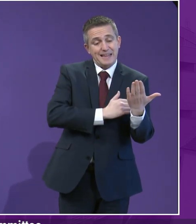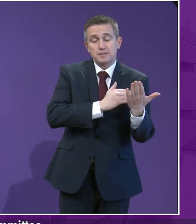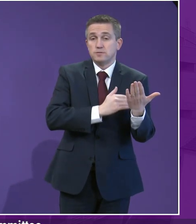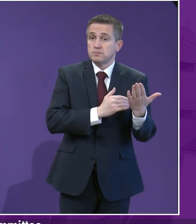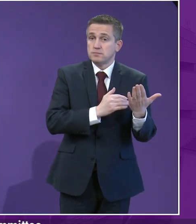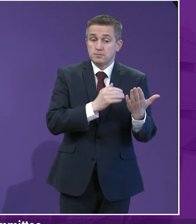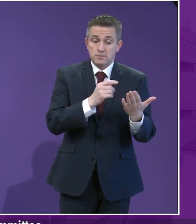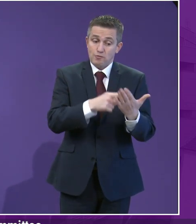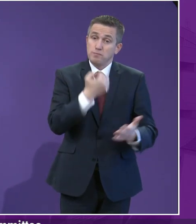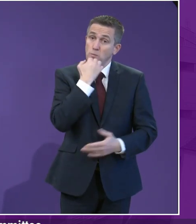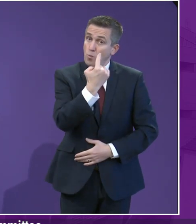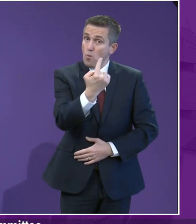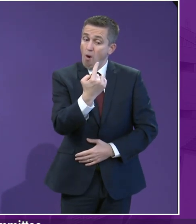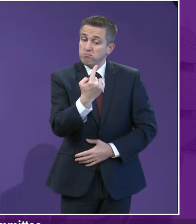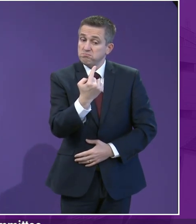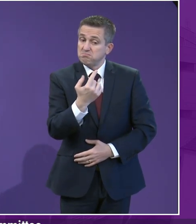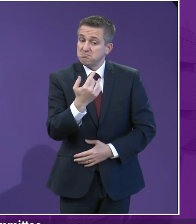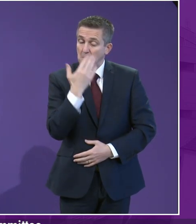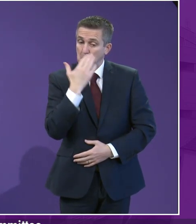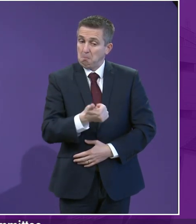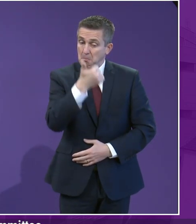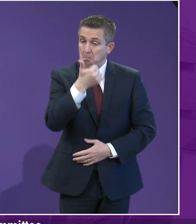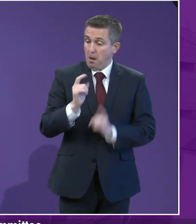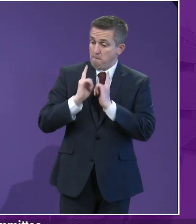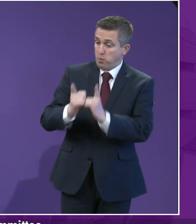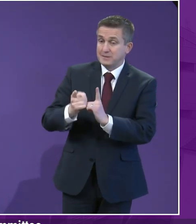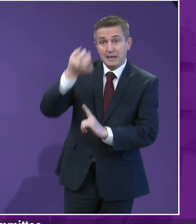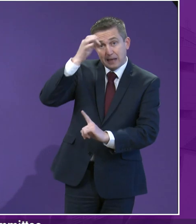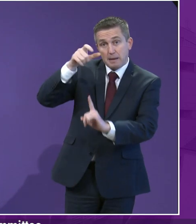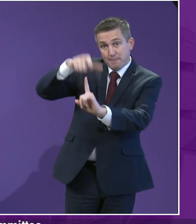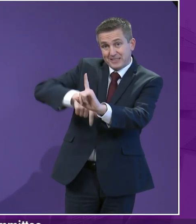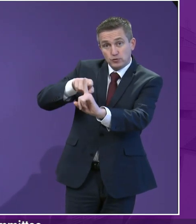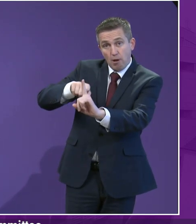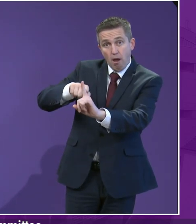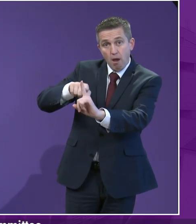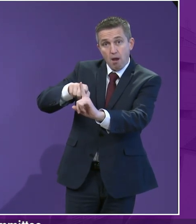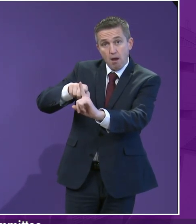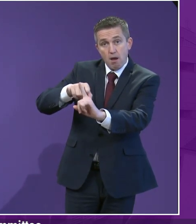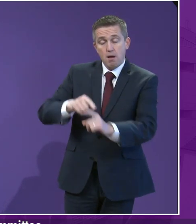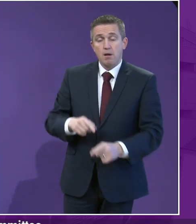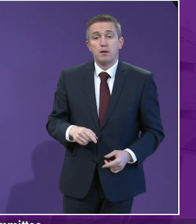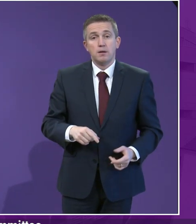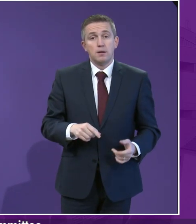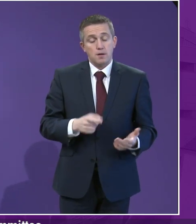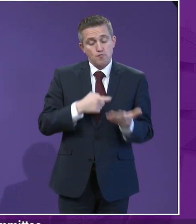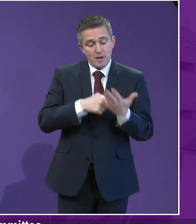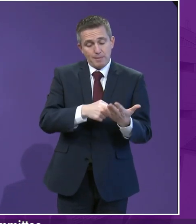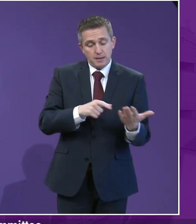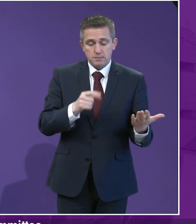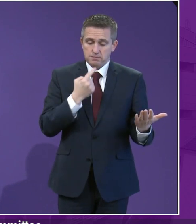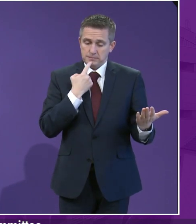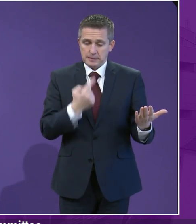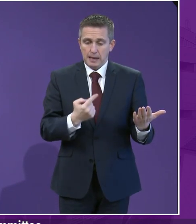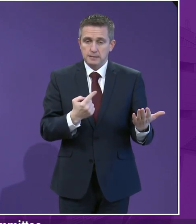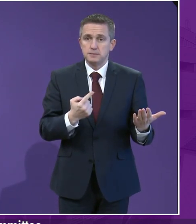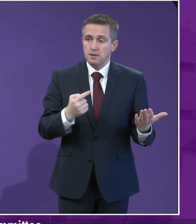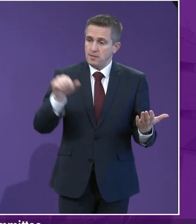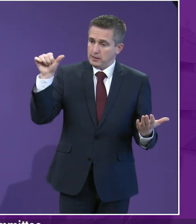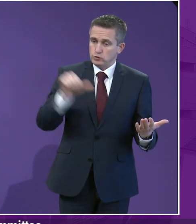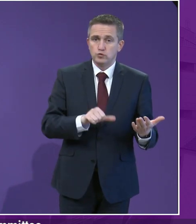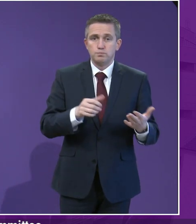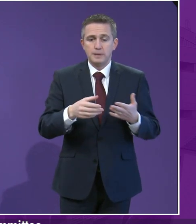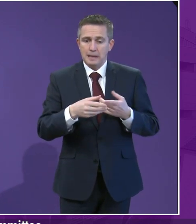know, that you have to, again, meet those kind of criteria in terms of deprivation or care experience. So we'd like to see some of them extended specifically for